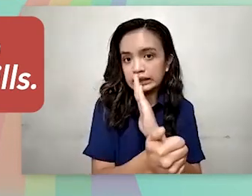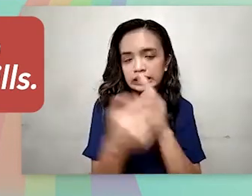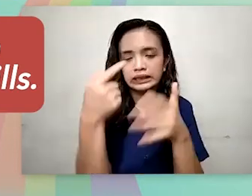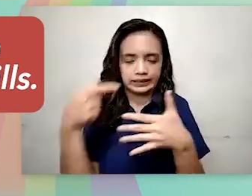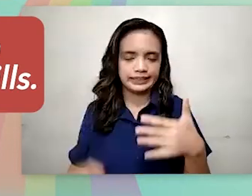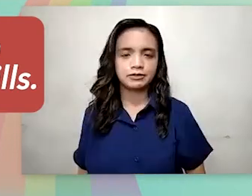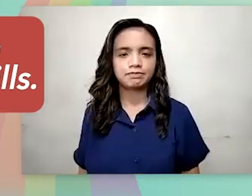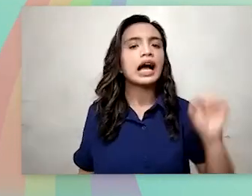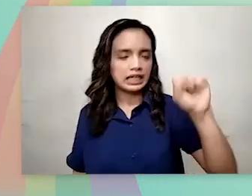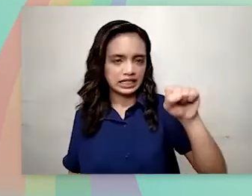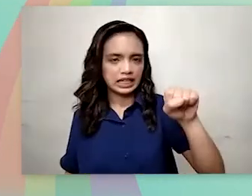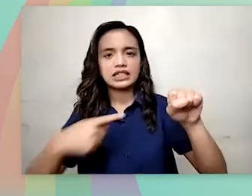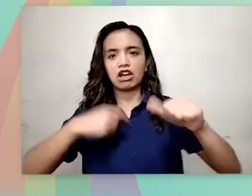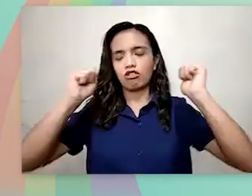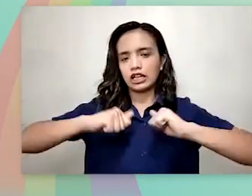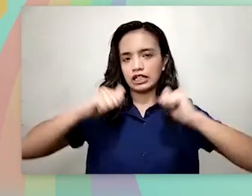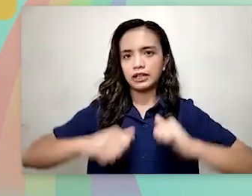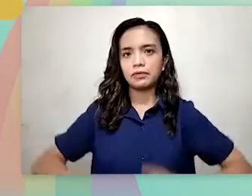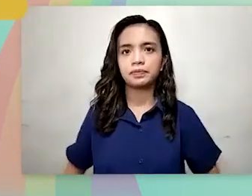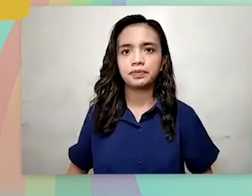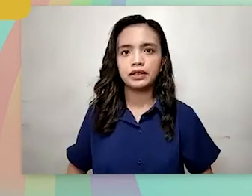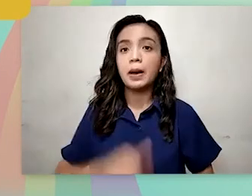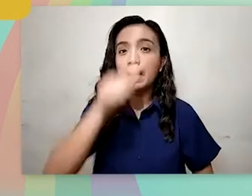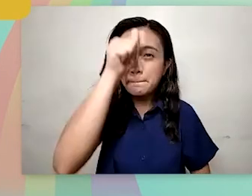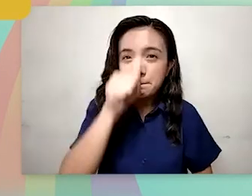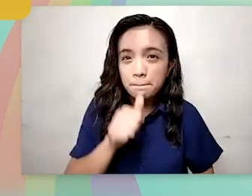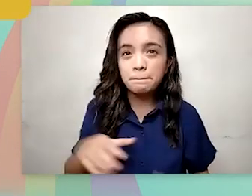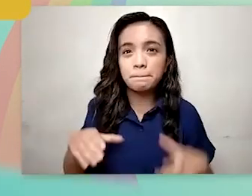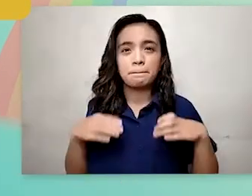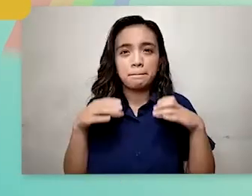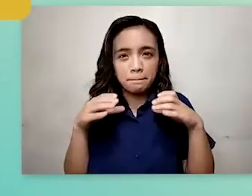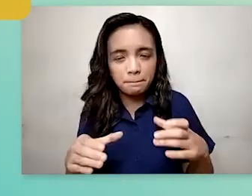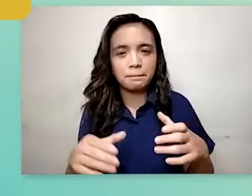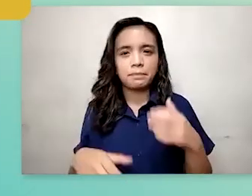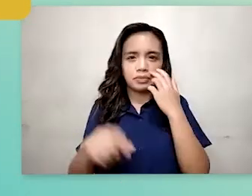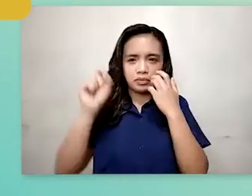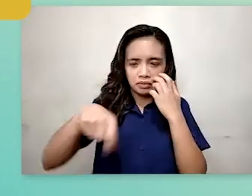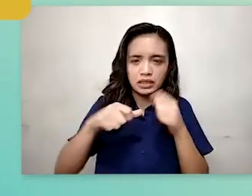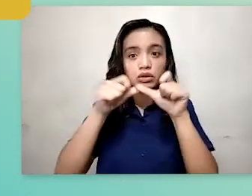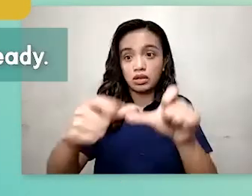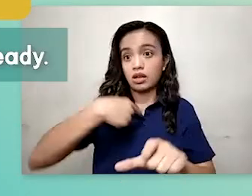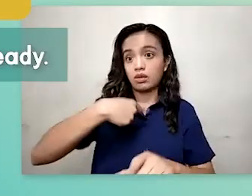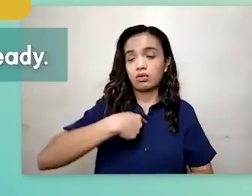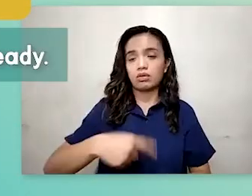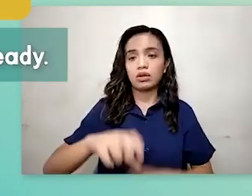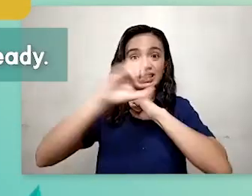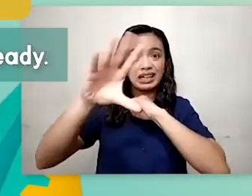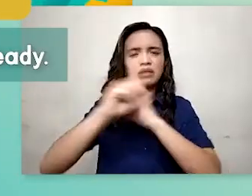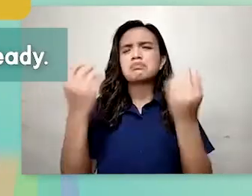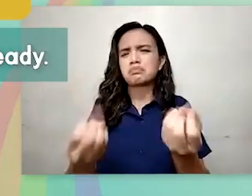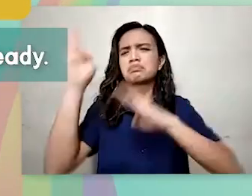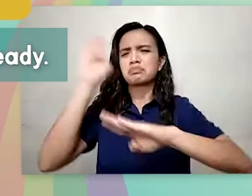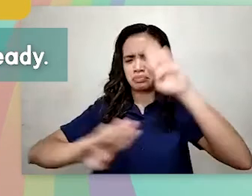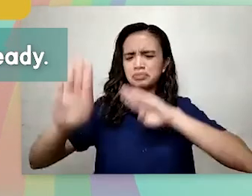new skills. Yes, I agree with Sir Butch, patience, commitment, perseverance, I'm in